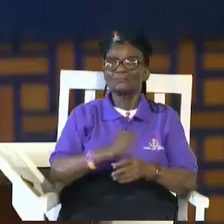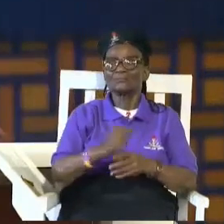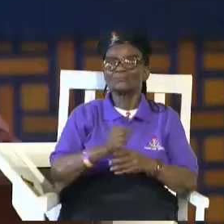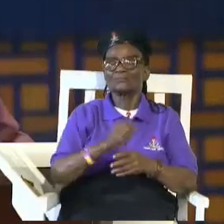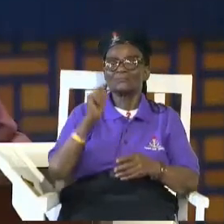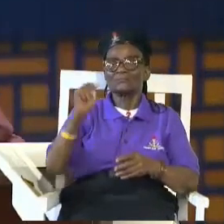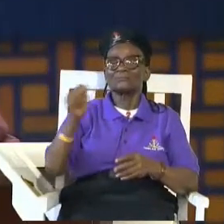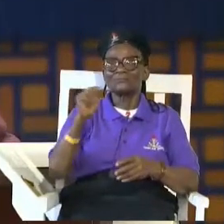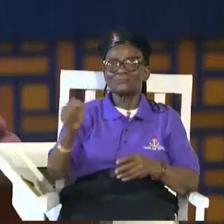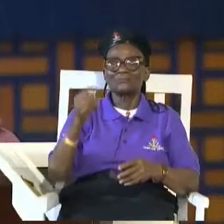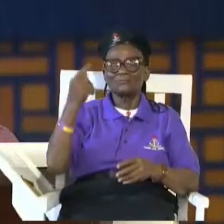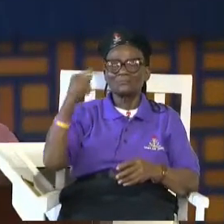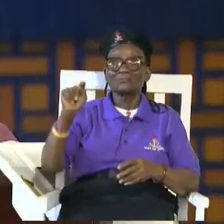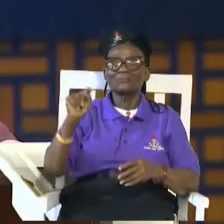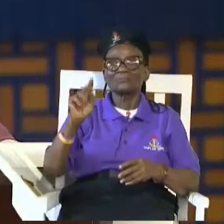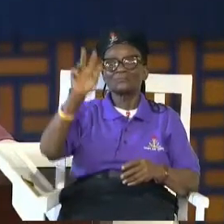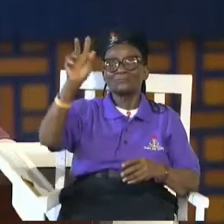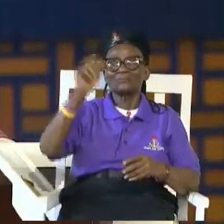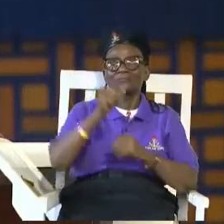crisis.